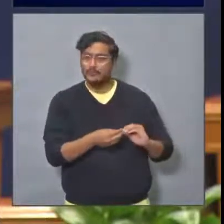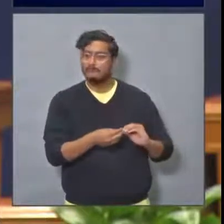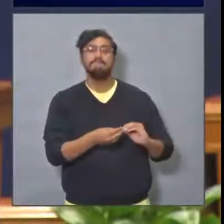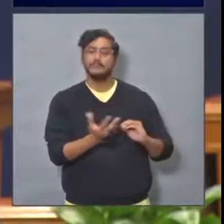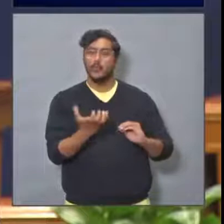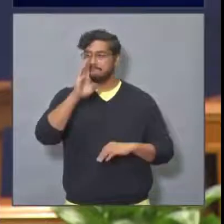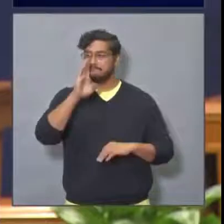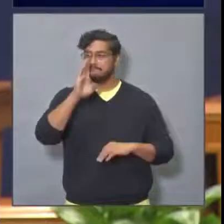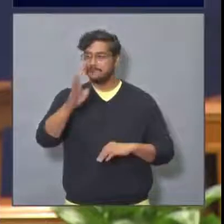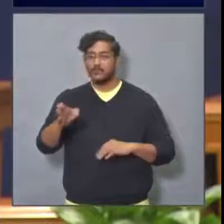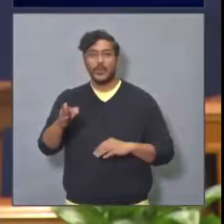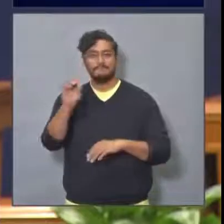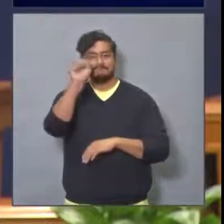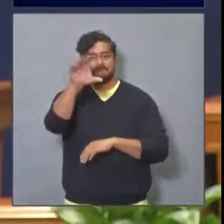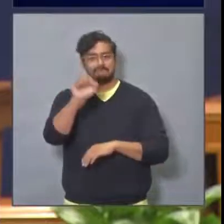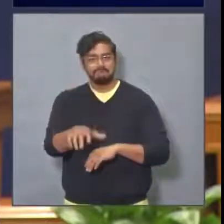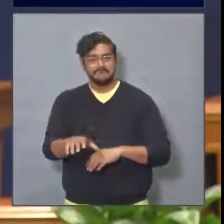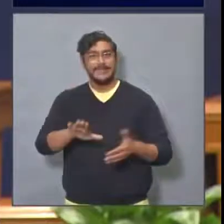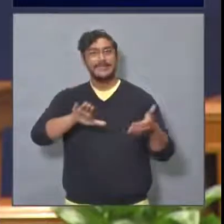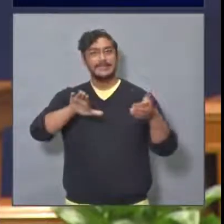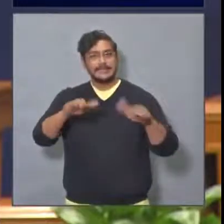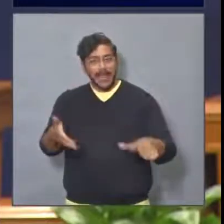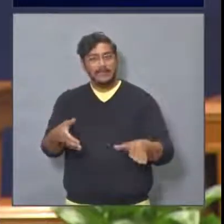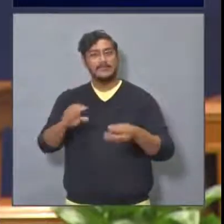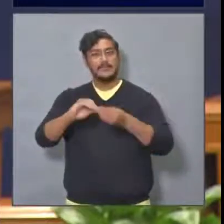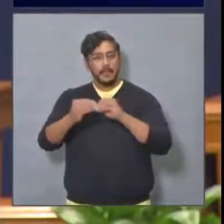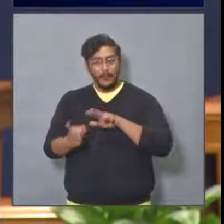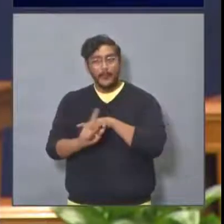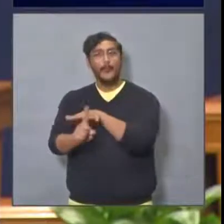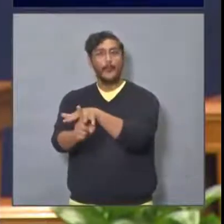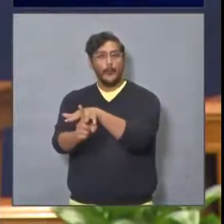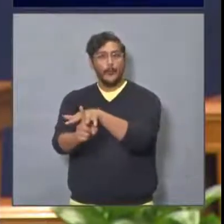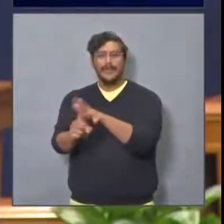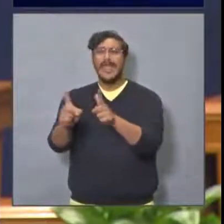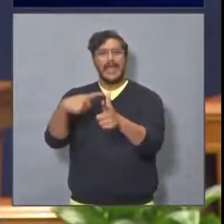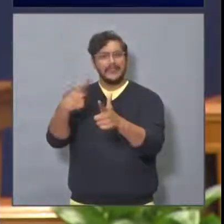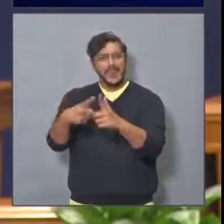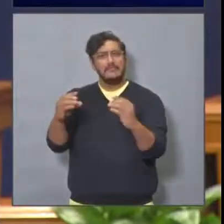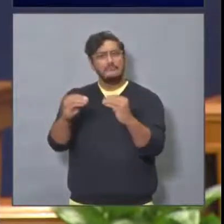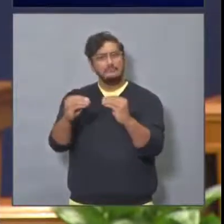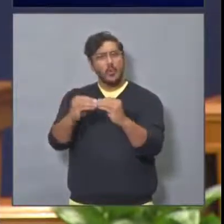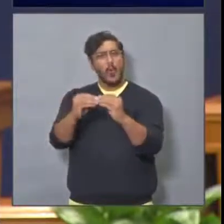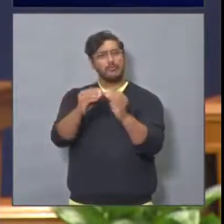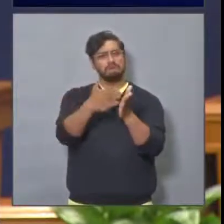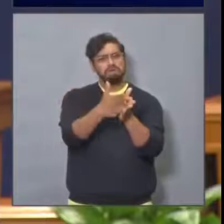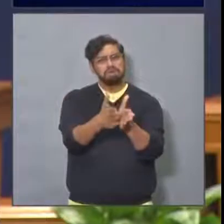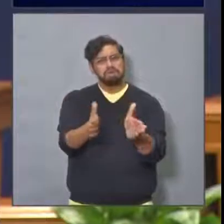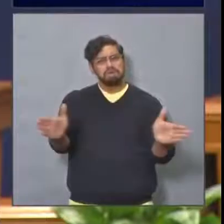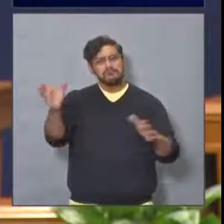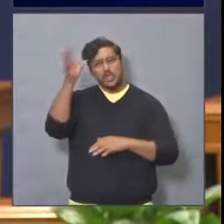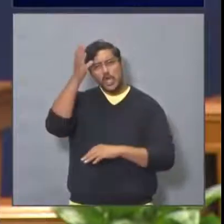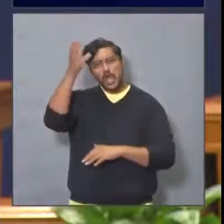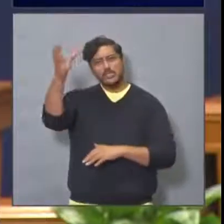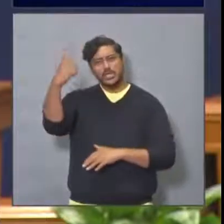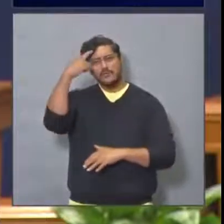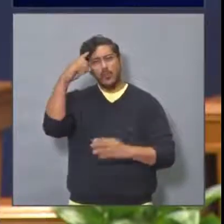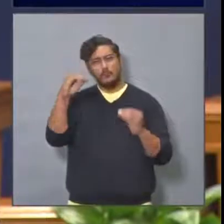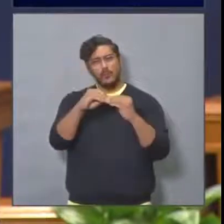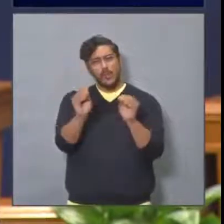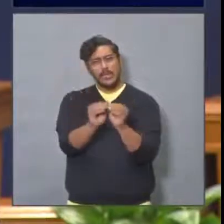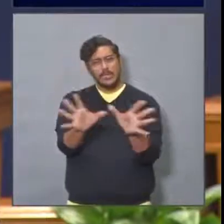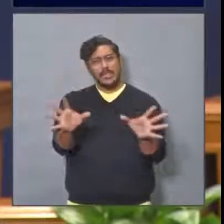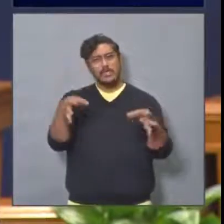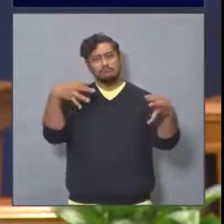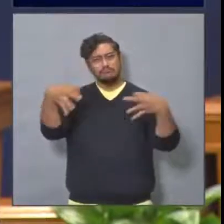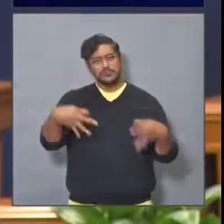today to the daily report on deaths and case counts, and then offer some broader context that helps us put this data into